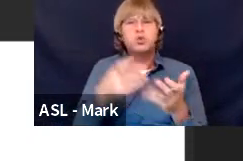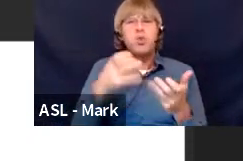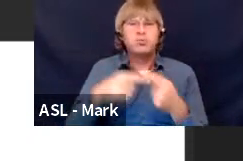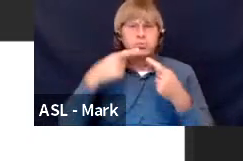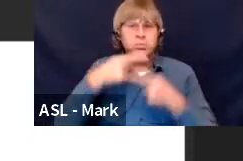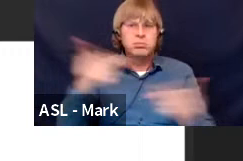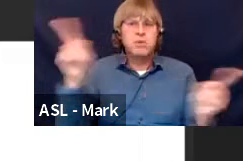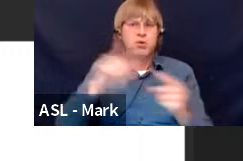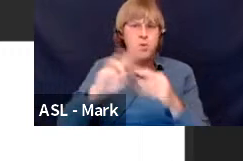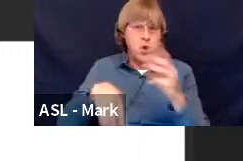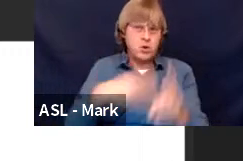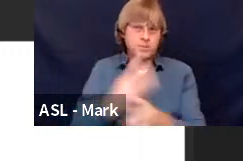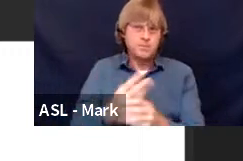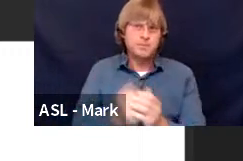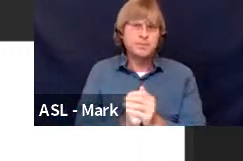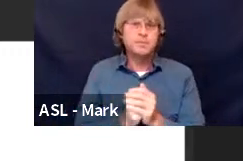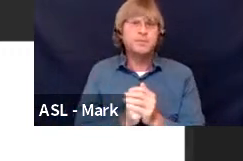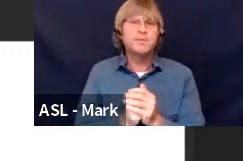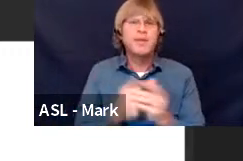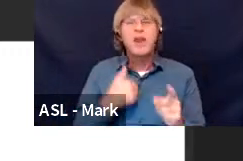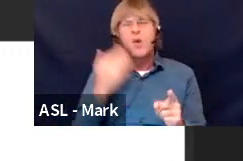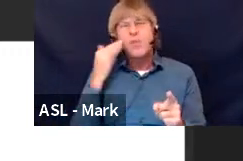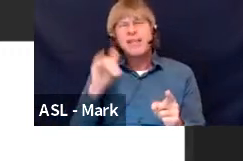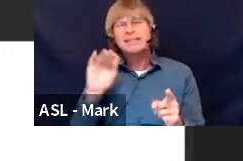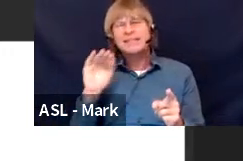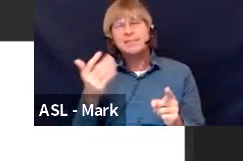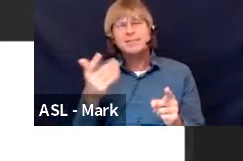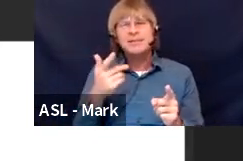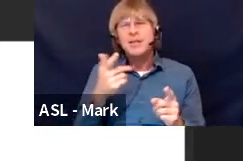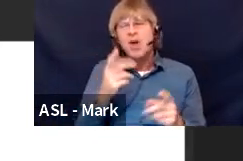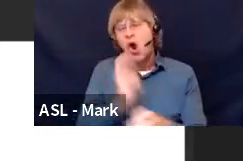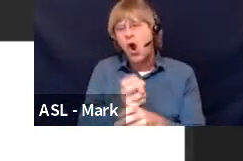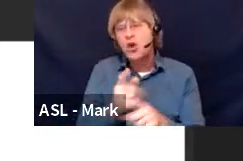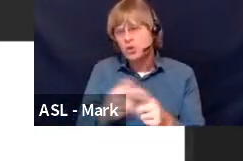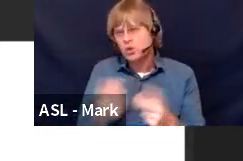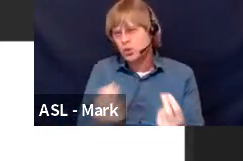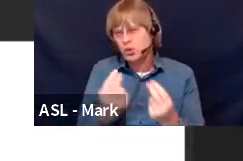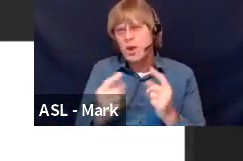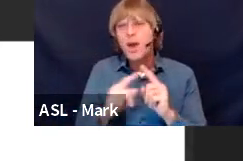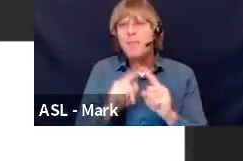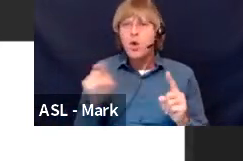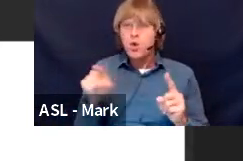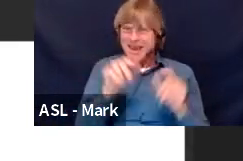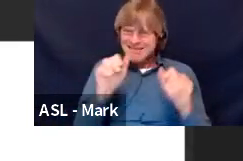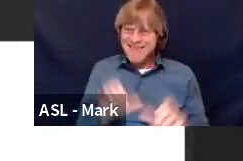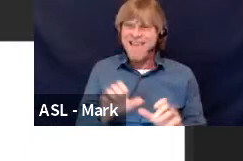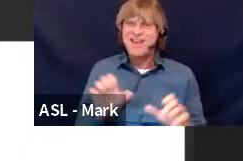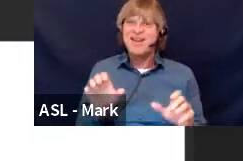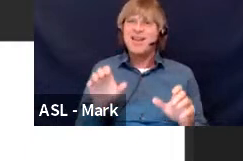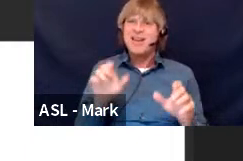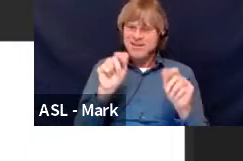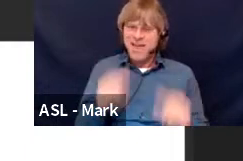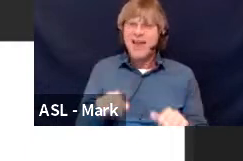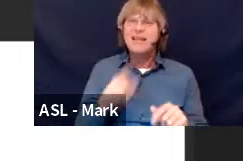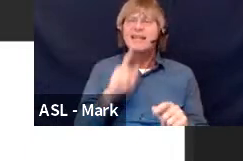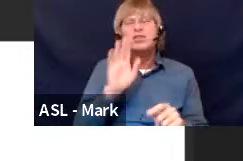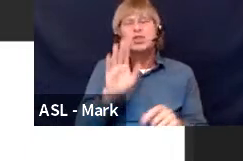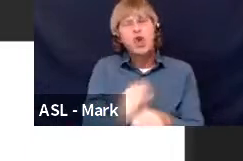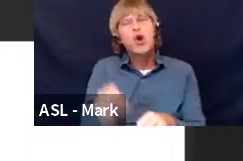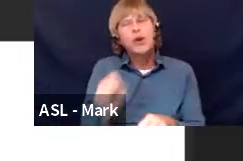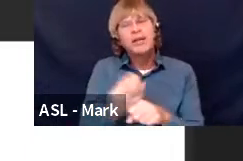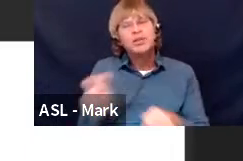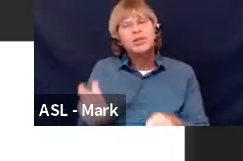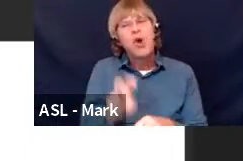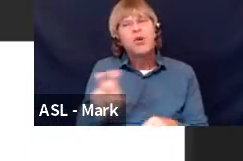into the world. I know that seems like a daunting task, but you can do that by, it's a journey. And